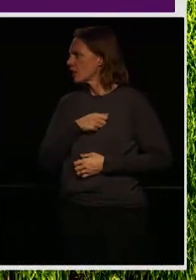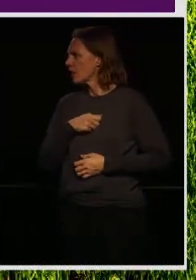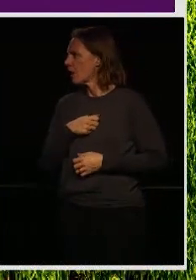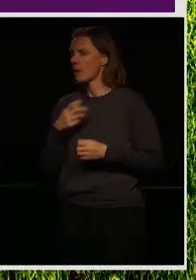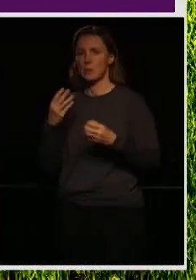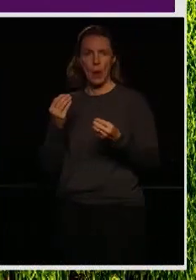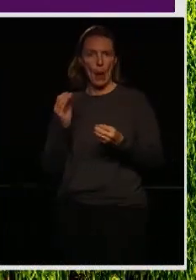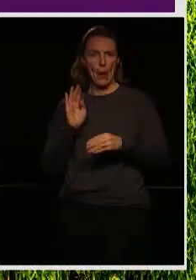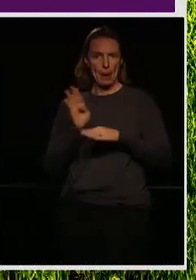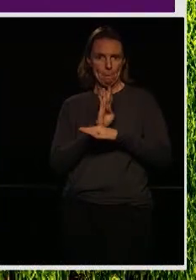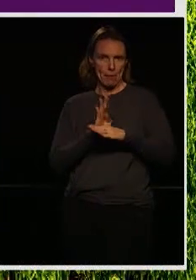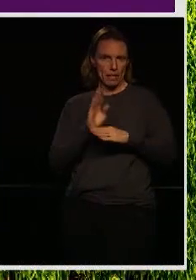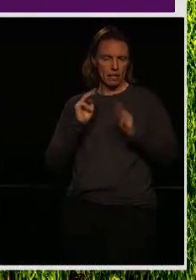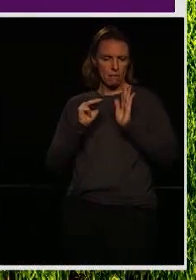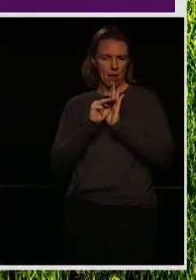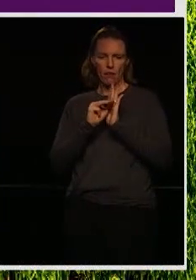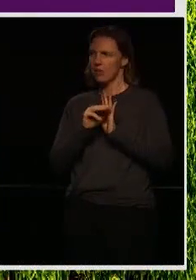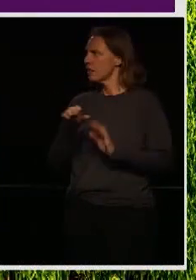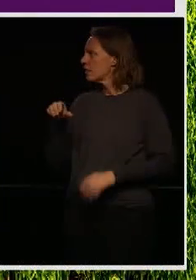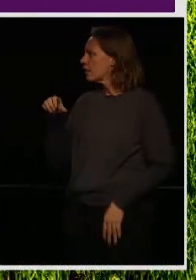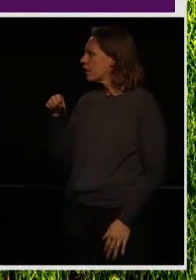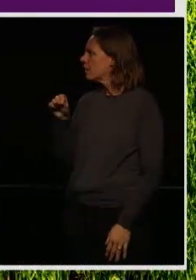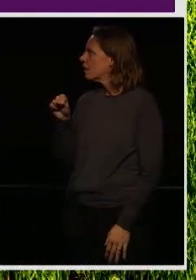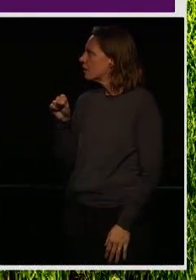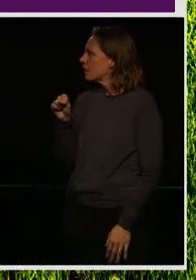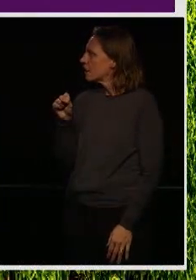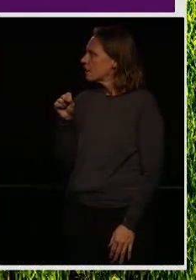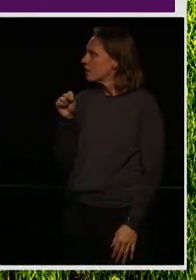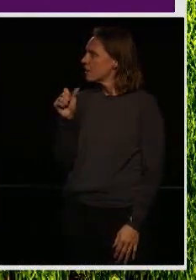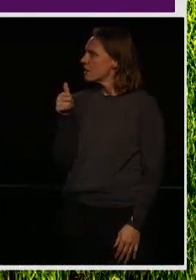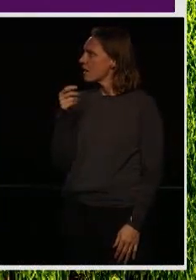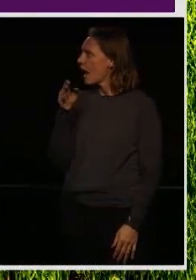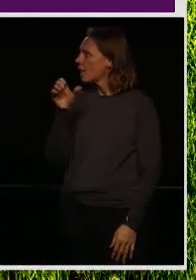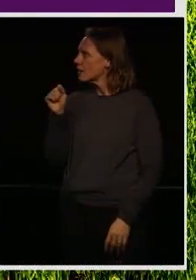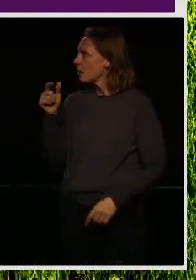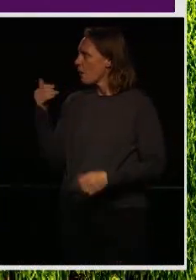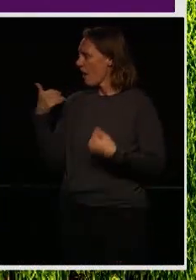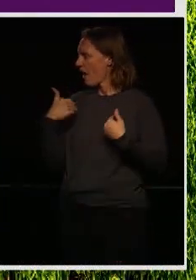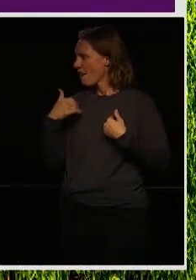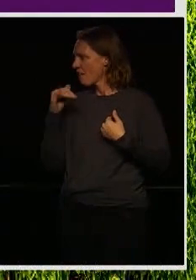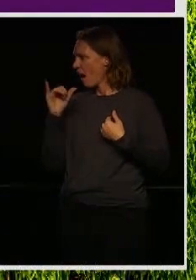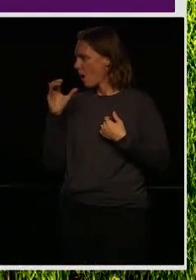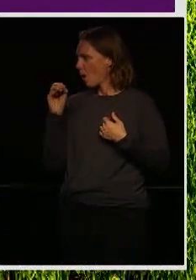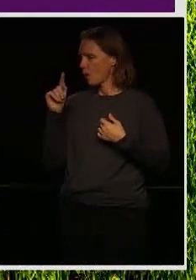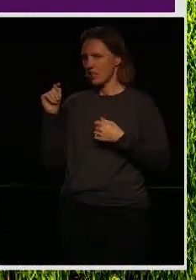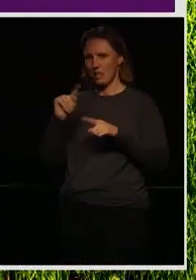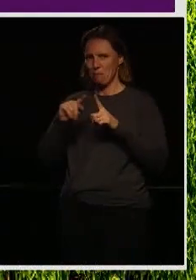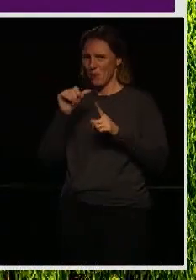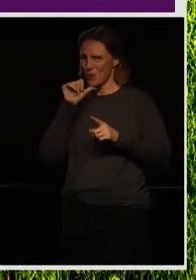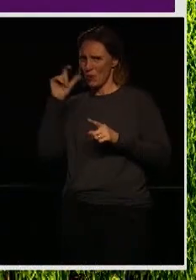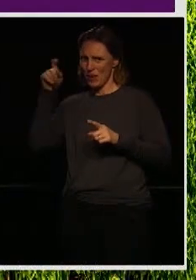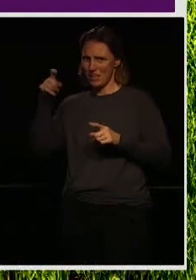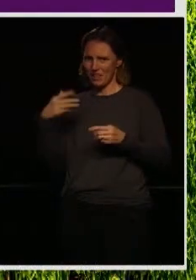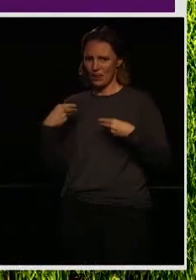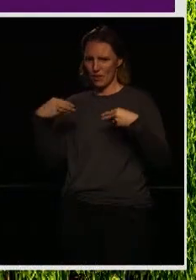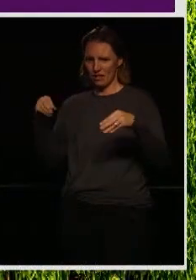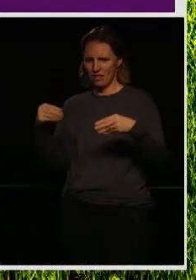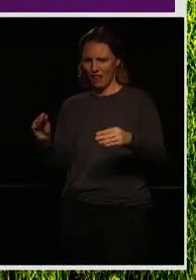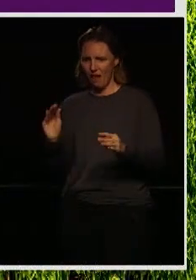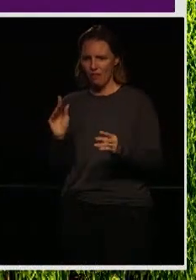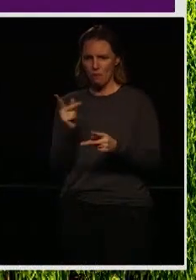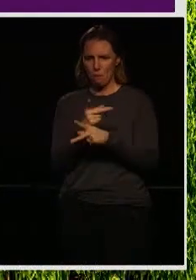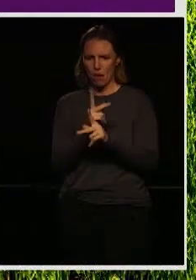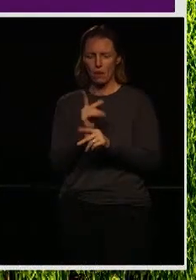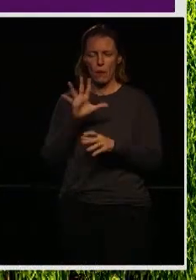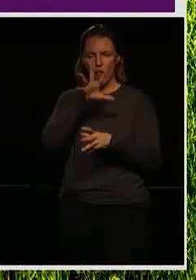So our business model is a SaaS. Yes, we have IoT, but we don't necessarily sell each product. We include all